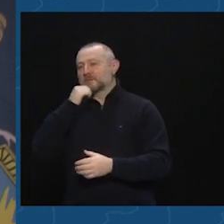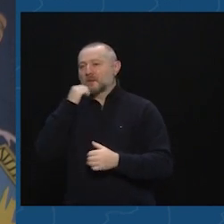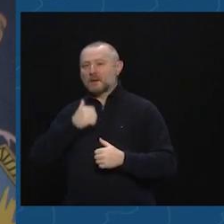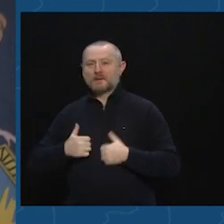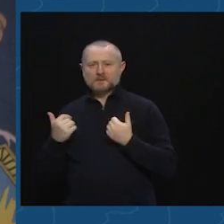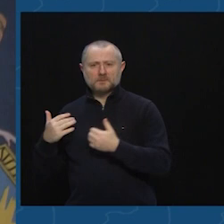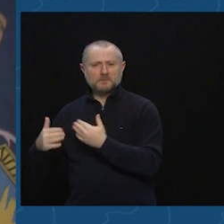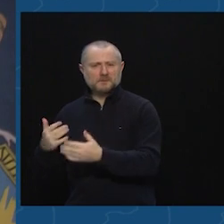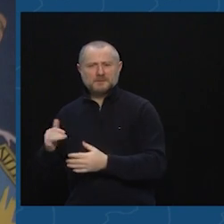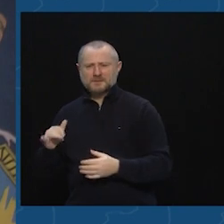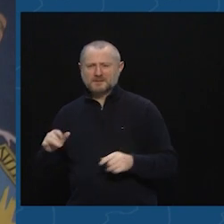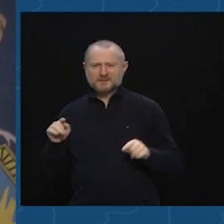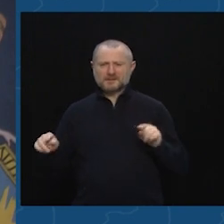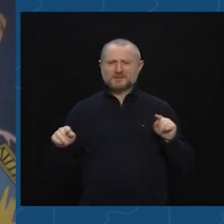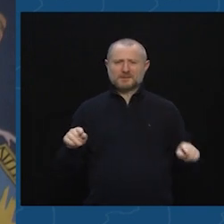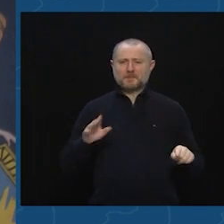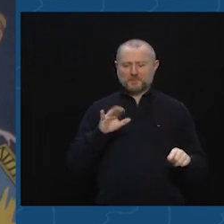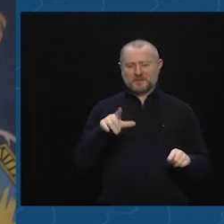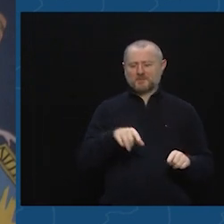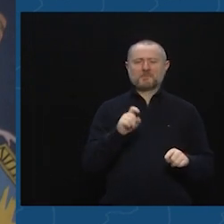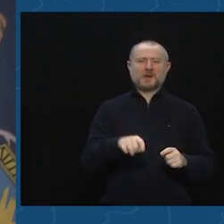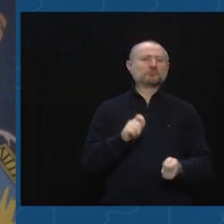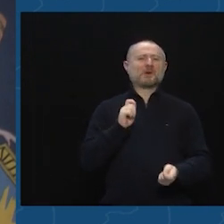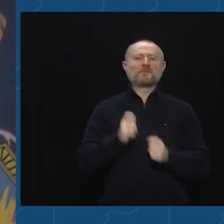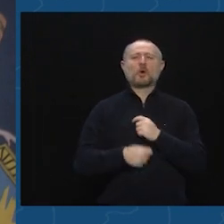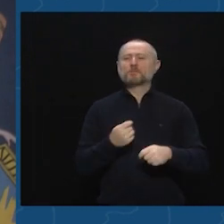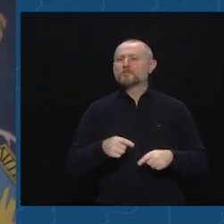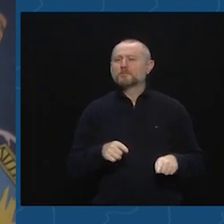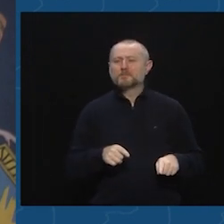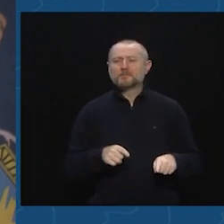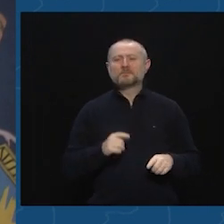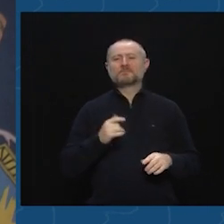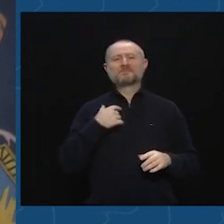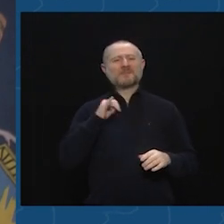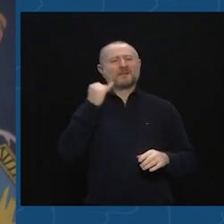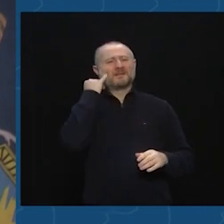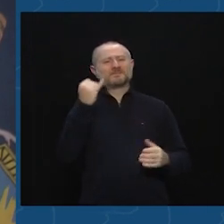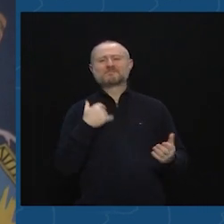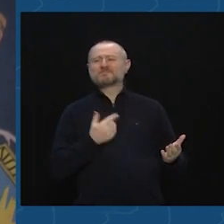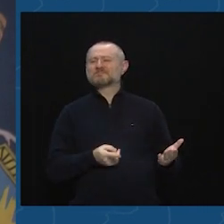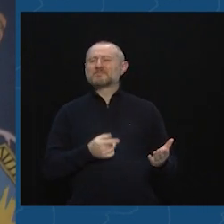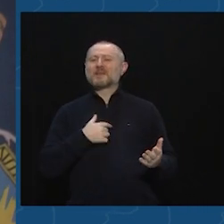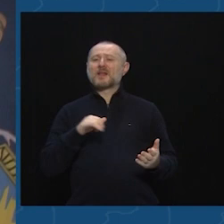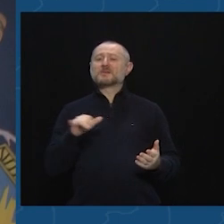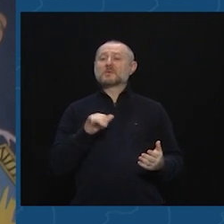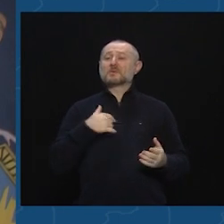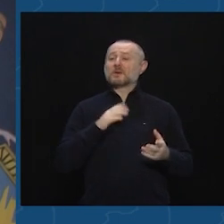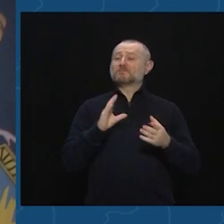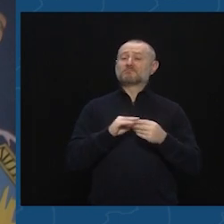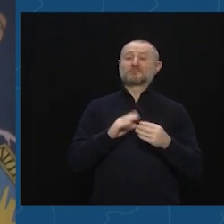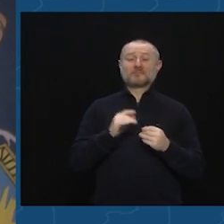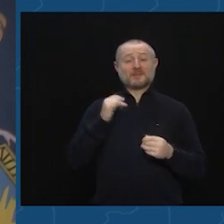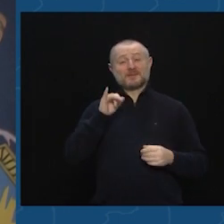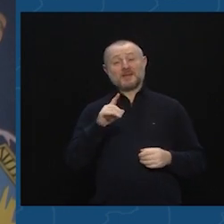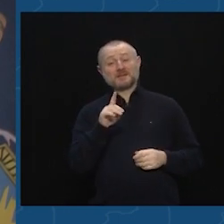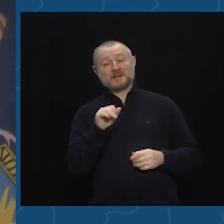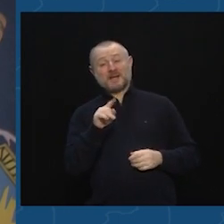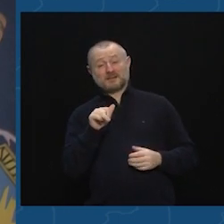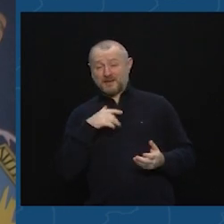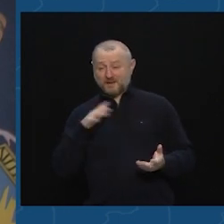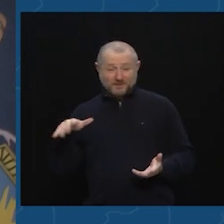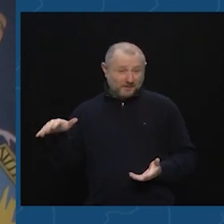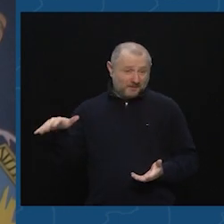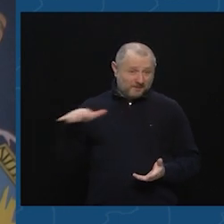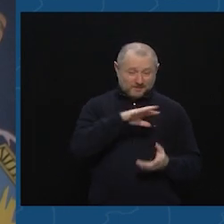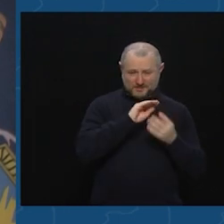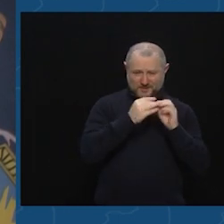that fundamental premise. And I've also said, if reforms are needed based on data that is still being gathered, I'm willing to